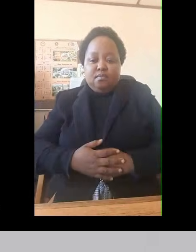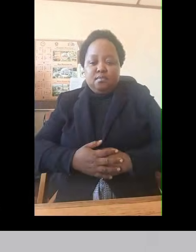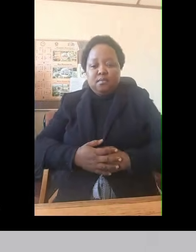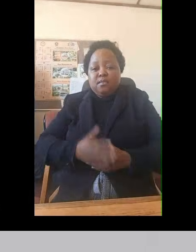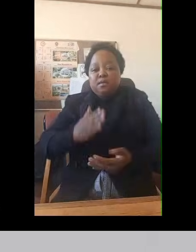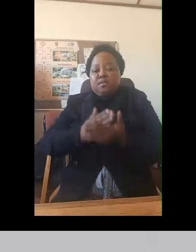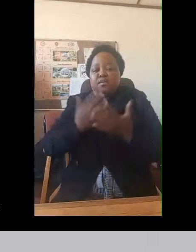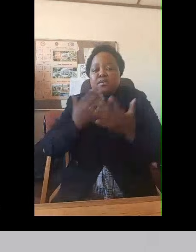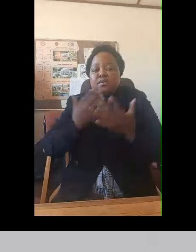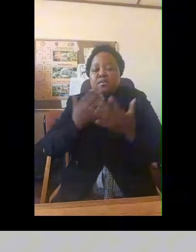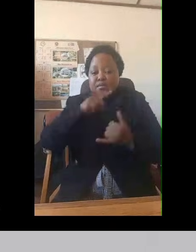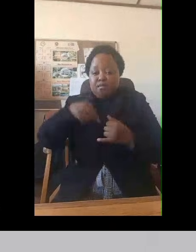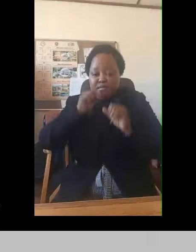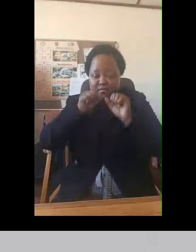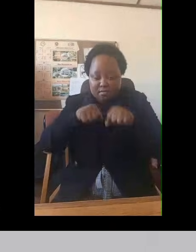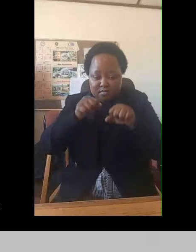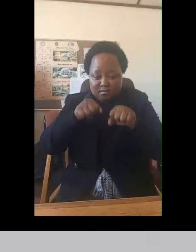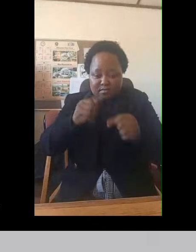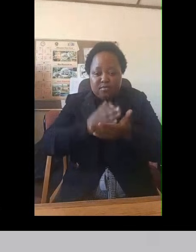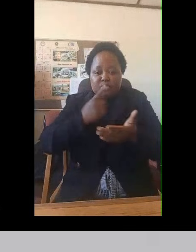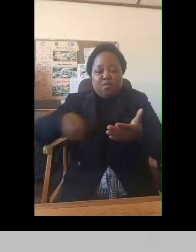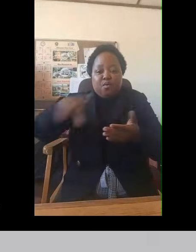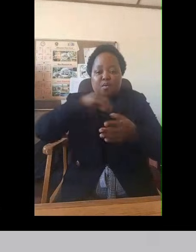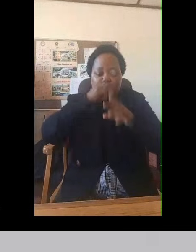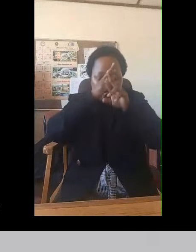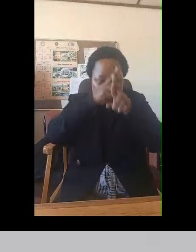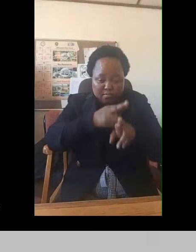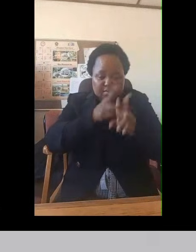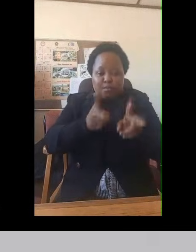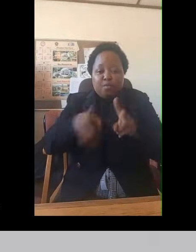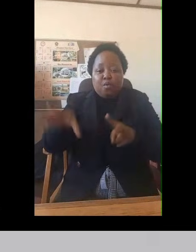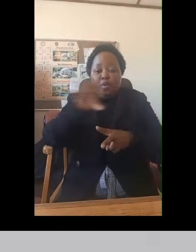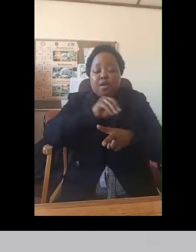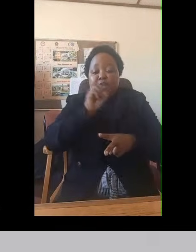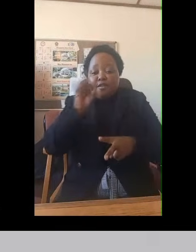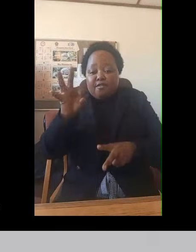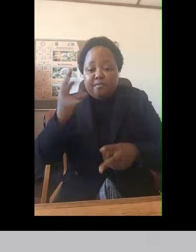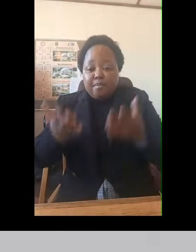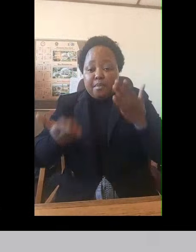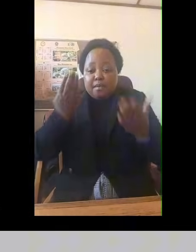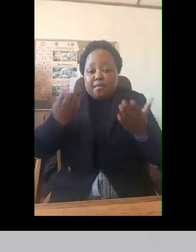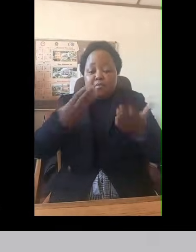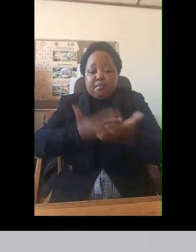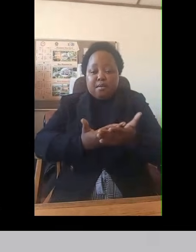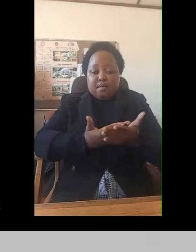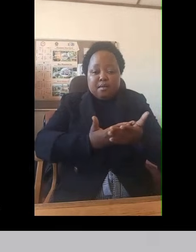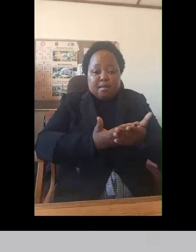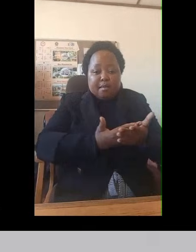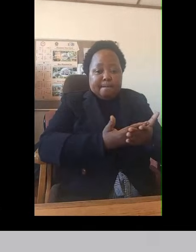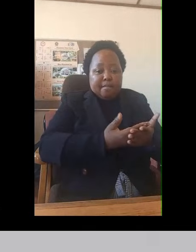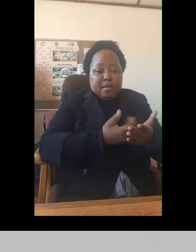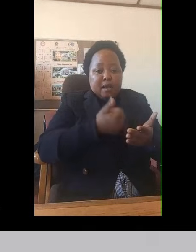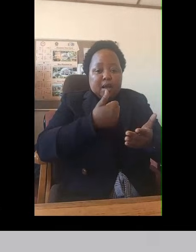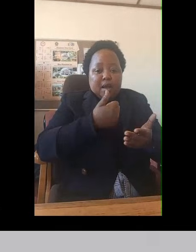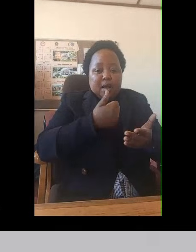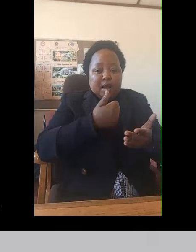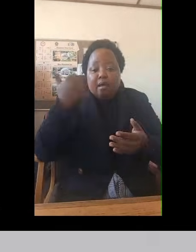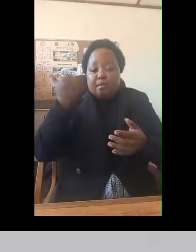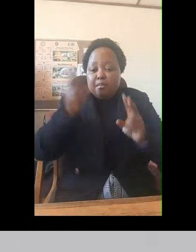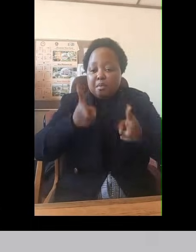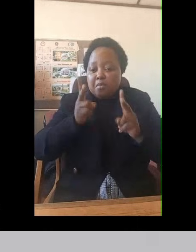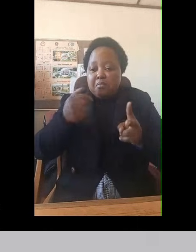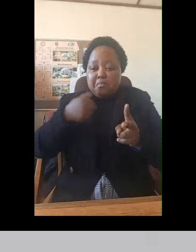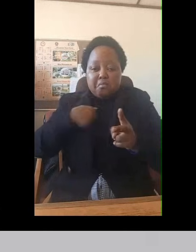all protocol observed. In case of I may have missed some of our